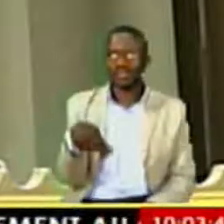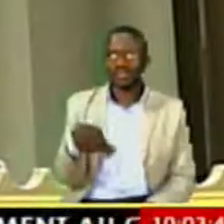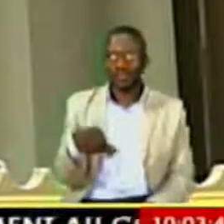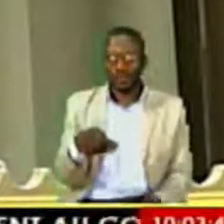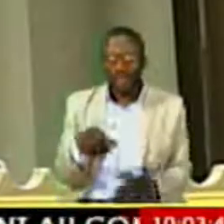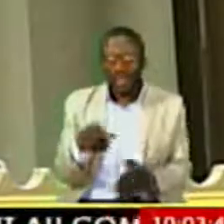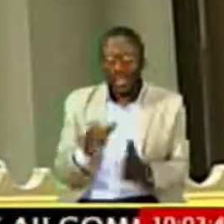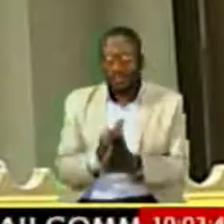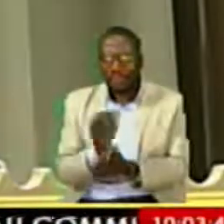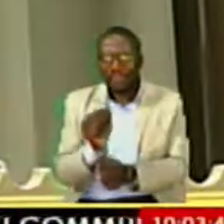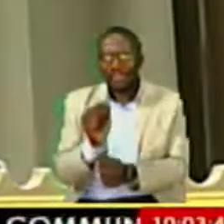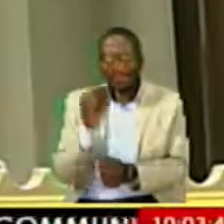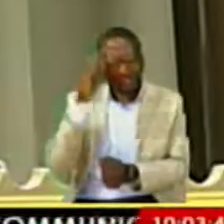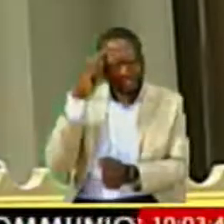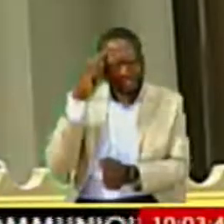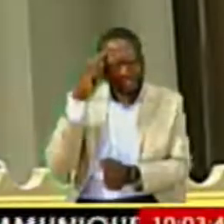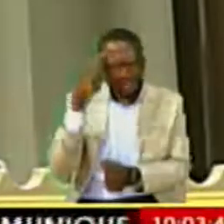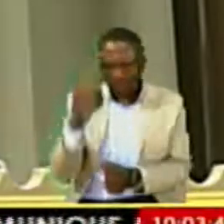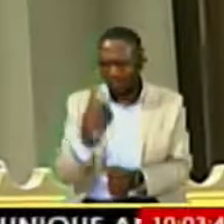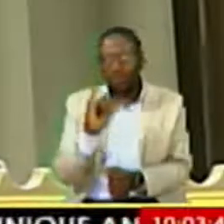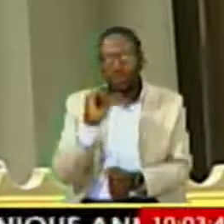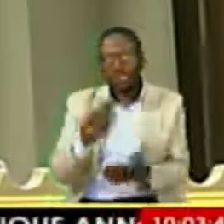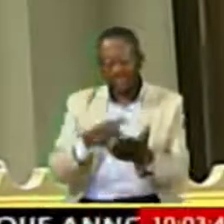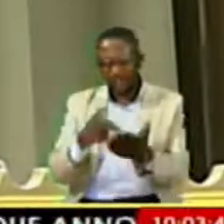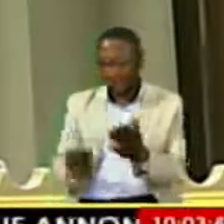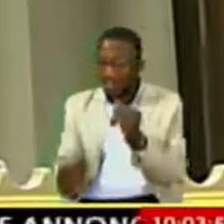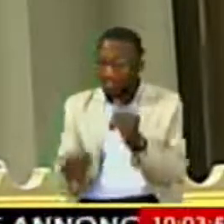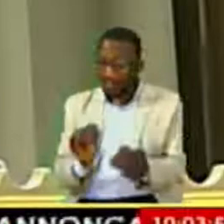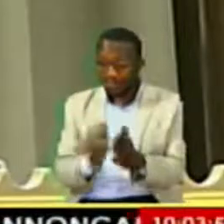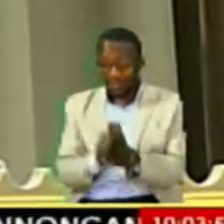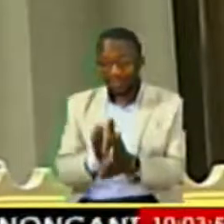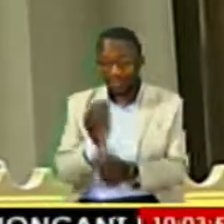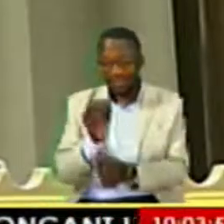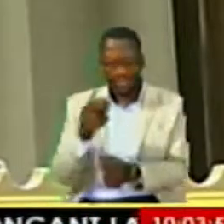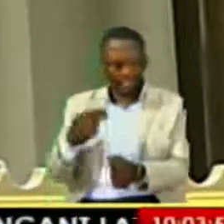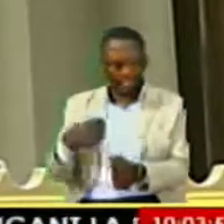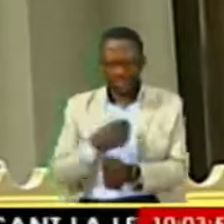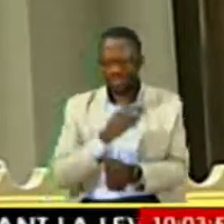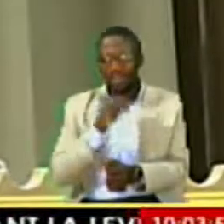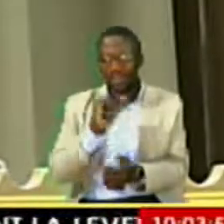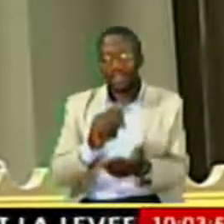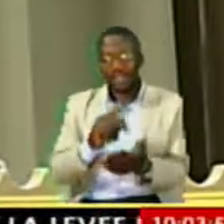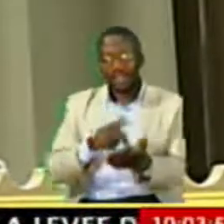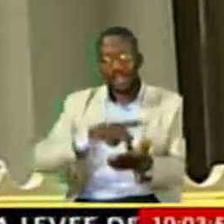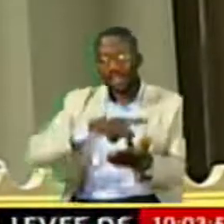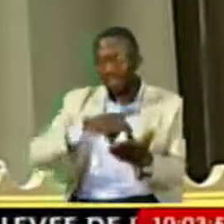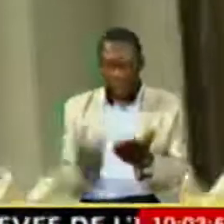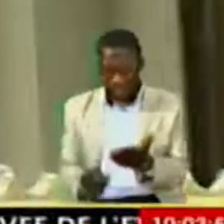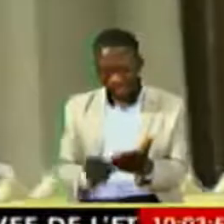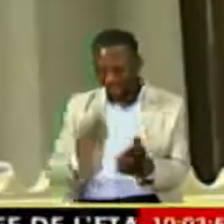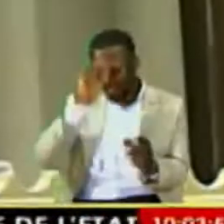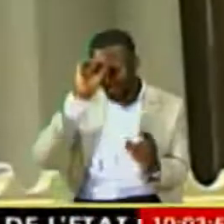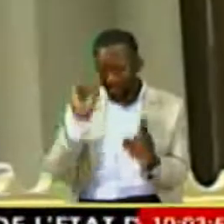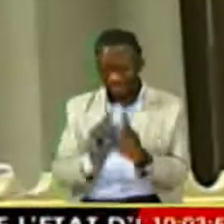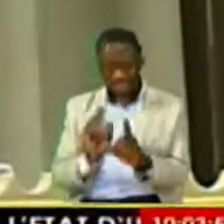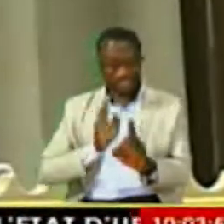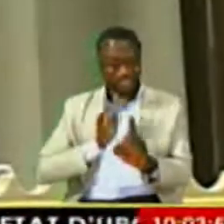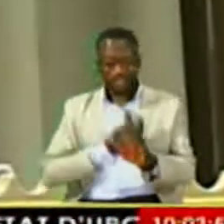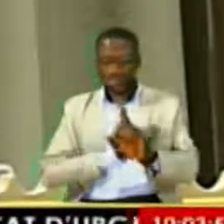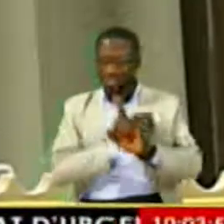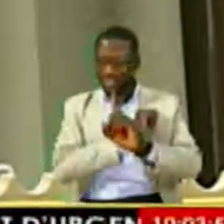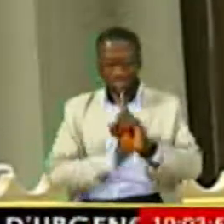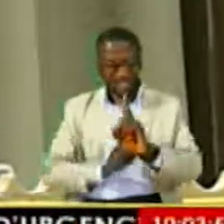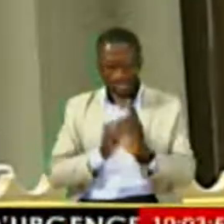faith may not fail. Si notre foi ne faille pas, if our faith is not failing, frère, notre Seigneur prie pour nous. Our Lord